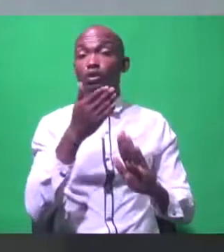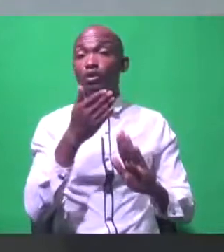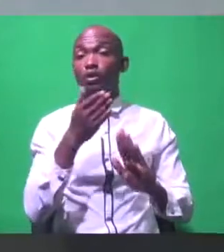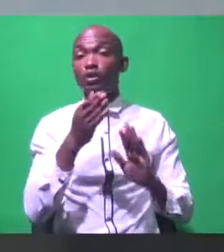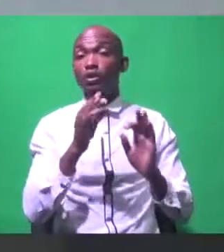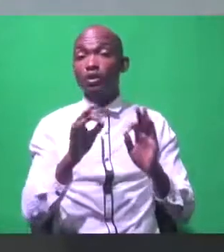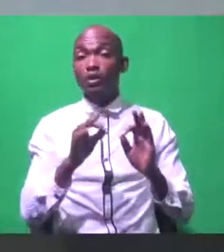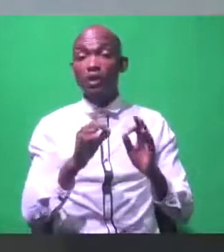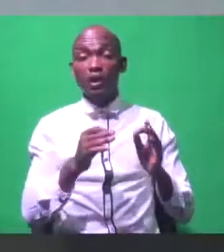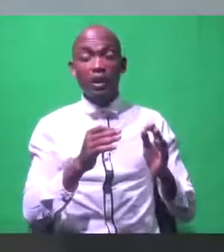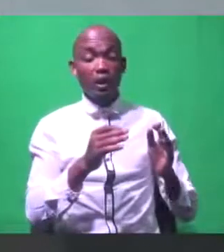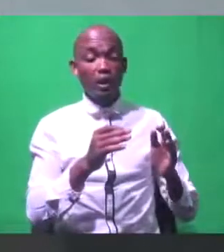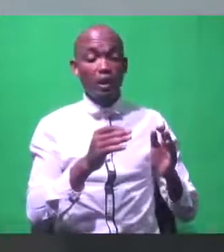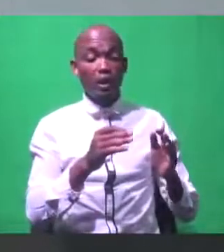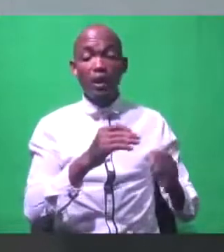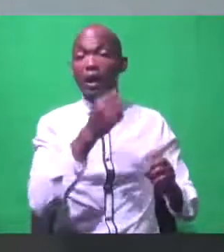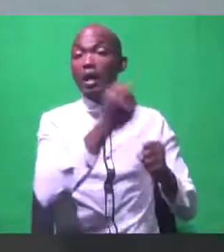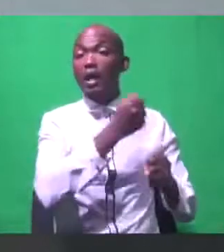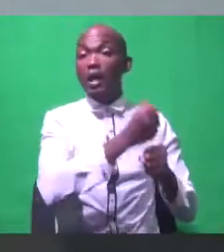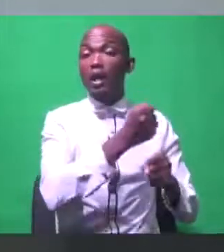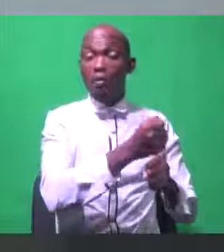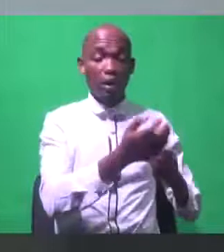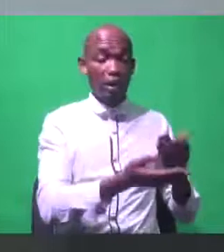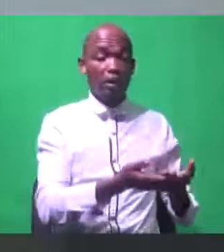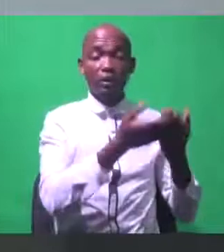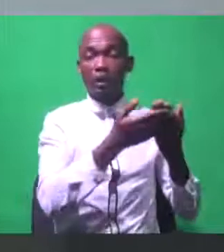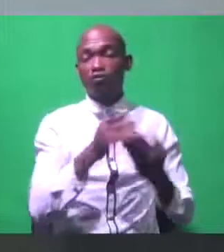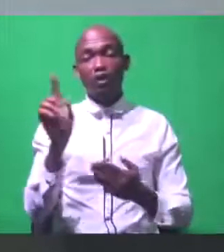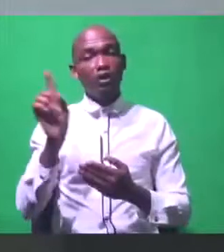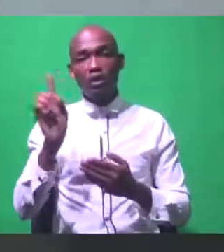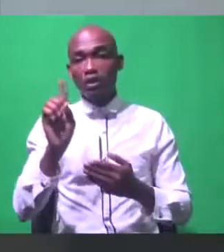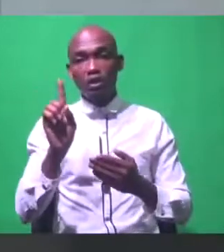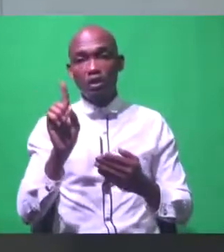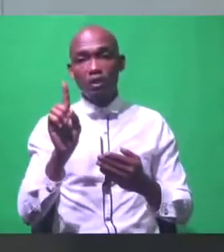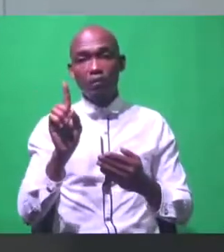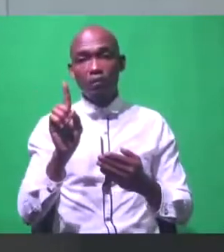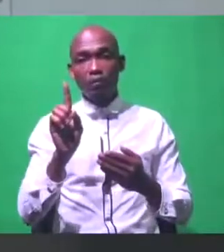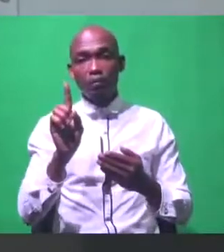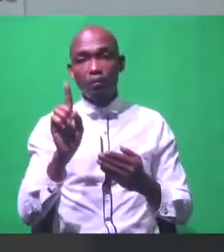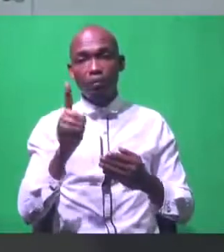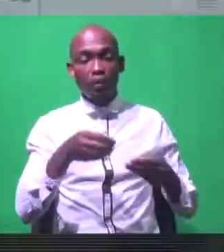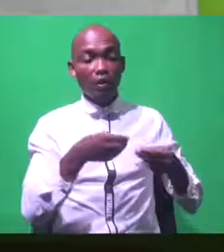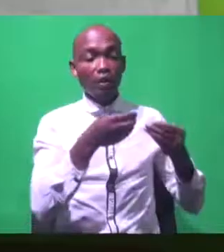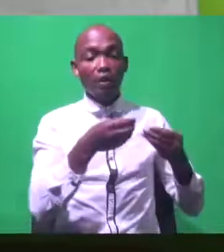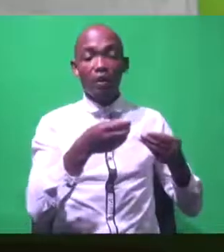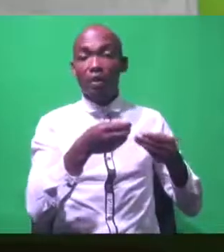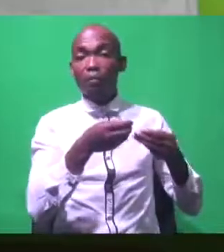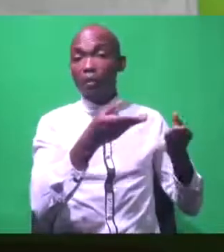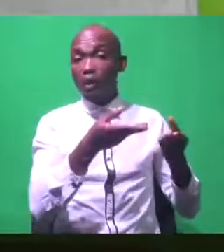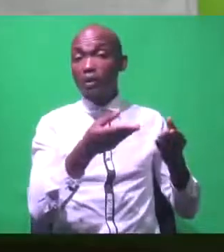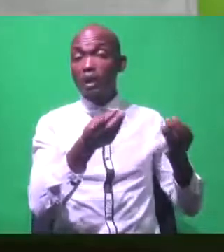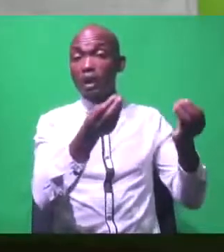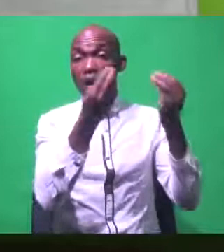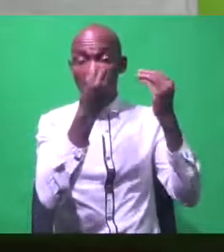reserves didn't have priority of getting this kind of education.